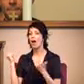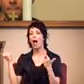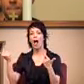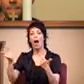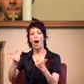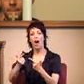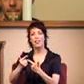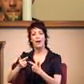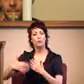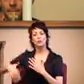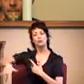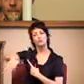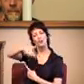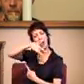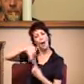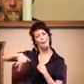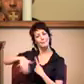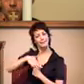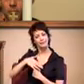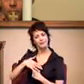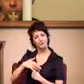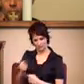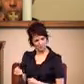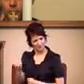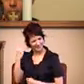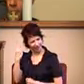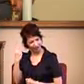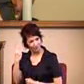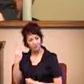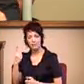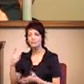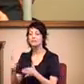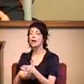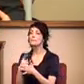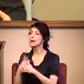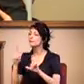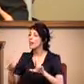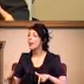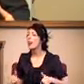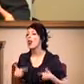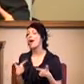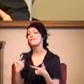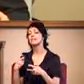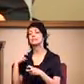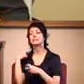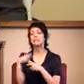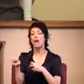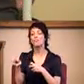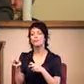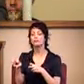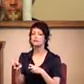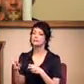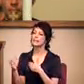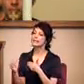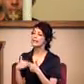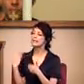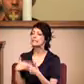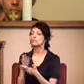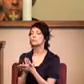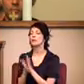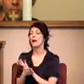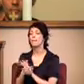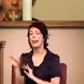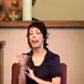sense. You know, sometimes when we go through life and life is tough, it's very easy to become a